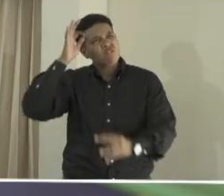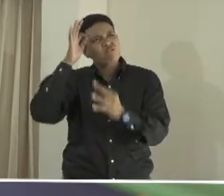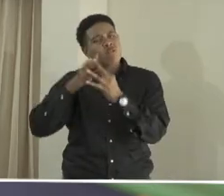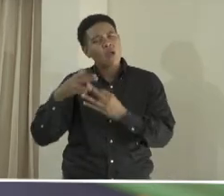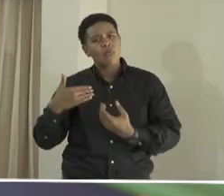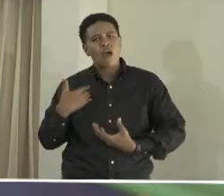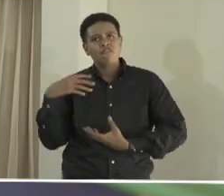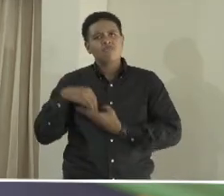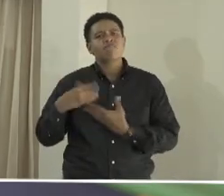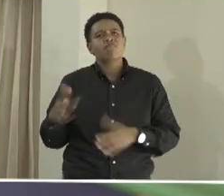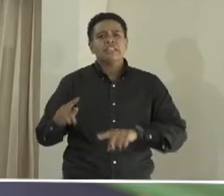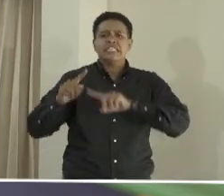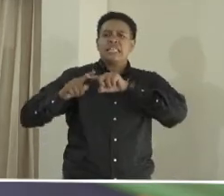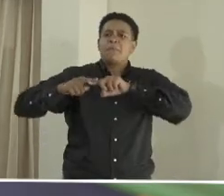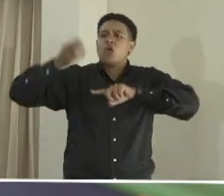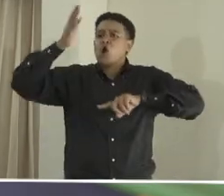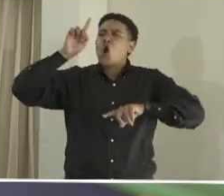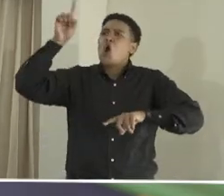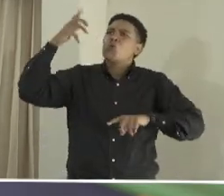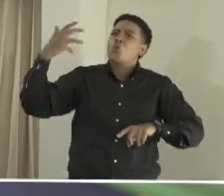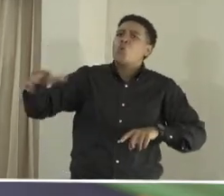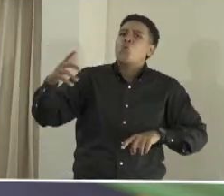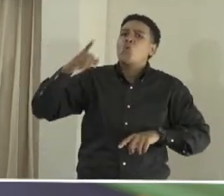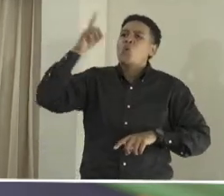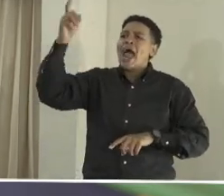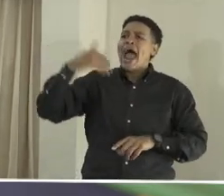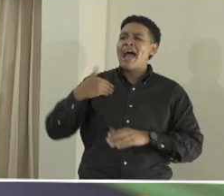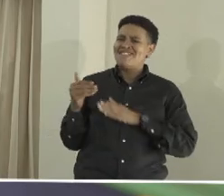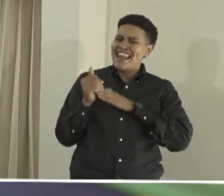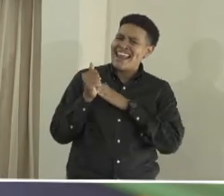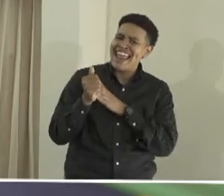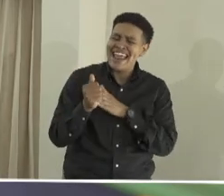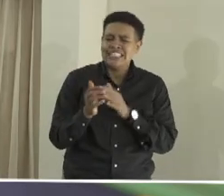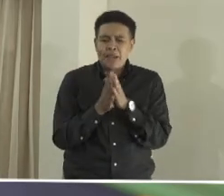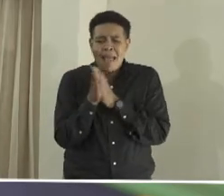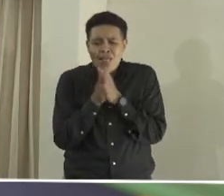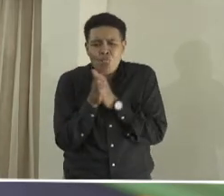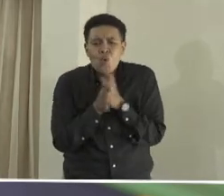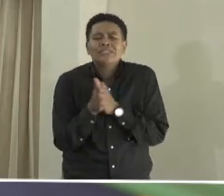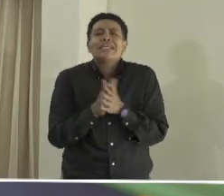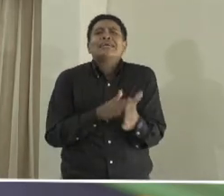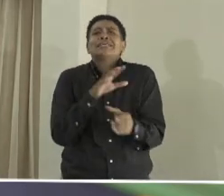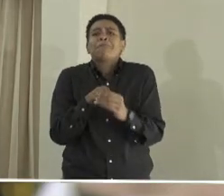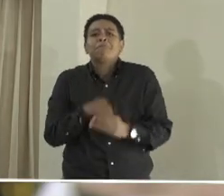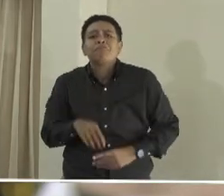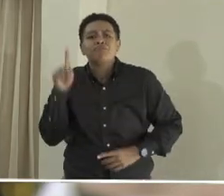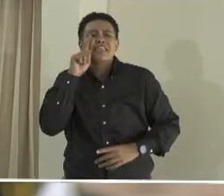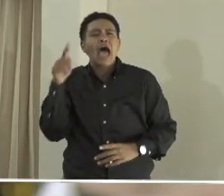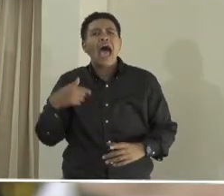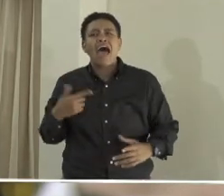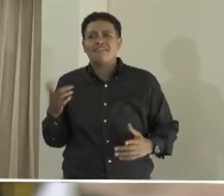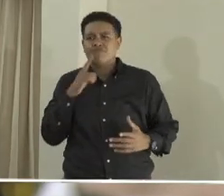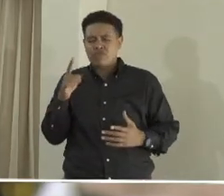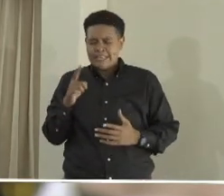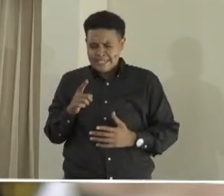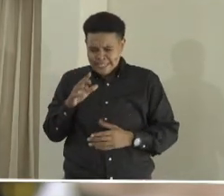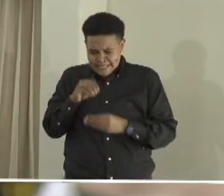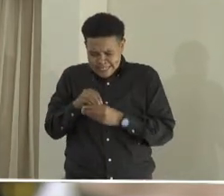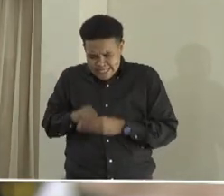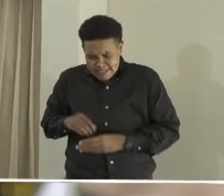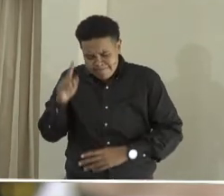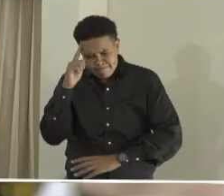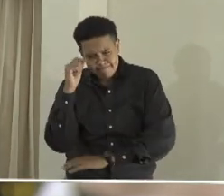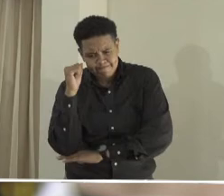He depended upon God. He had leadership enthusiasm. He had fidelity. He's a type